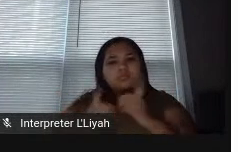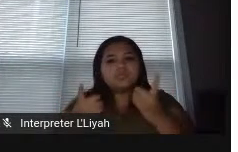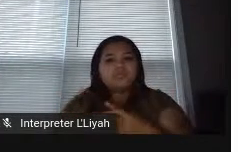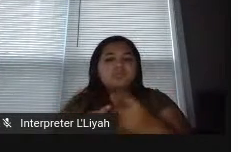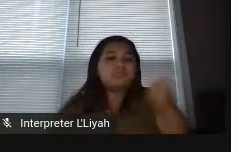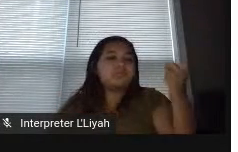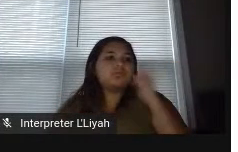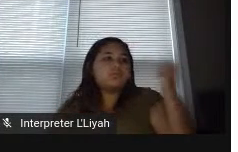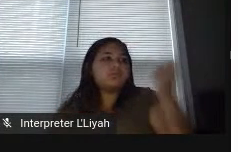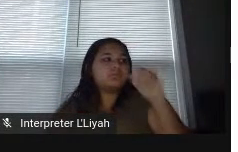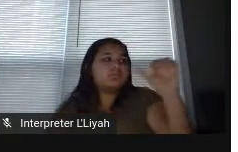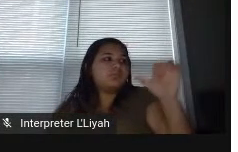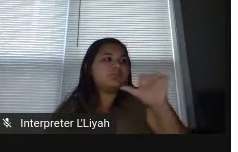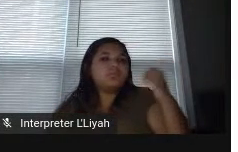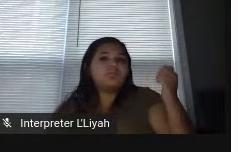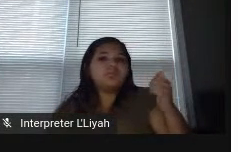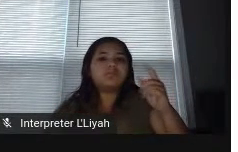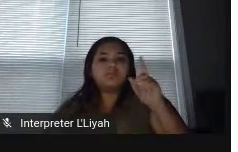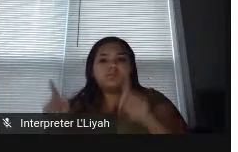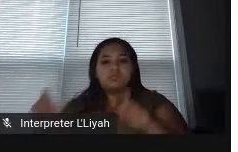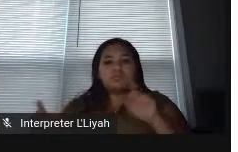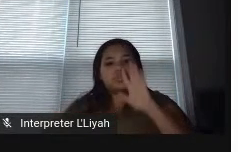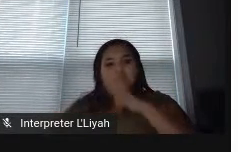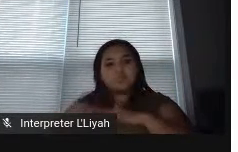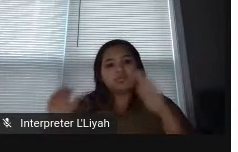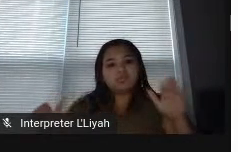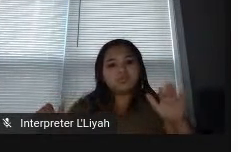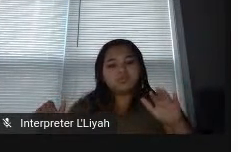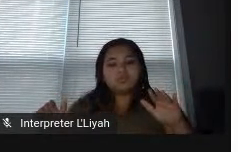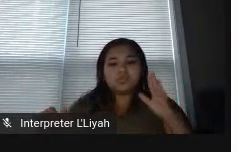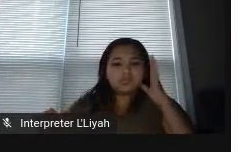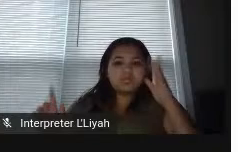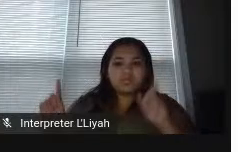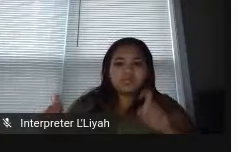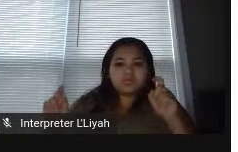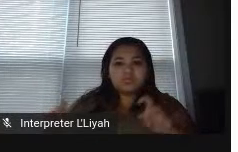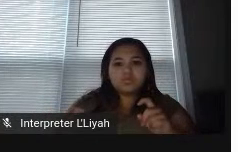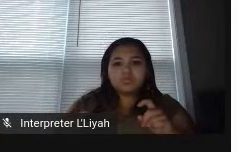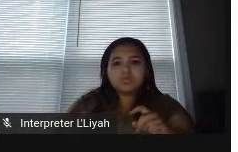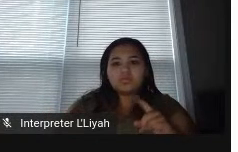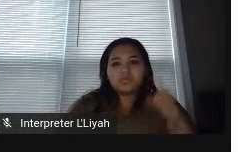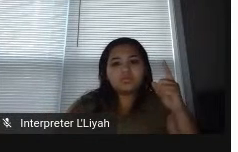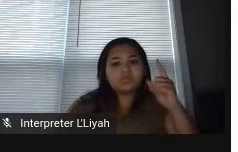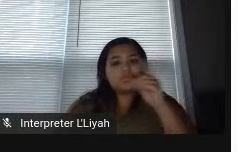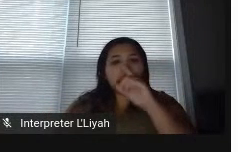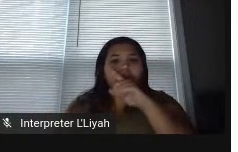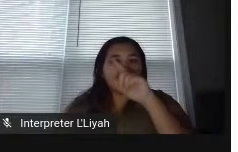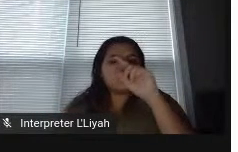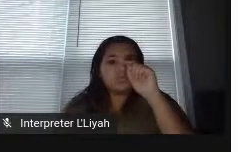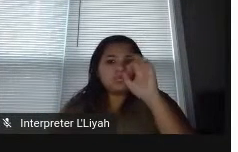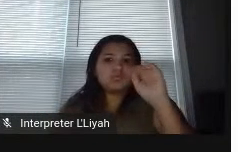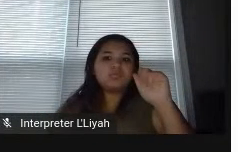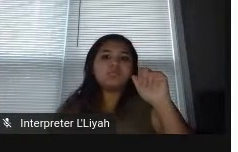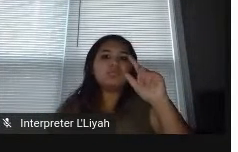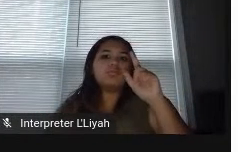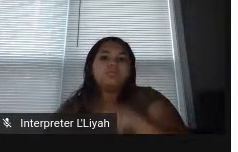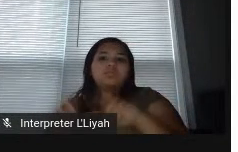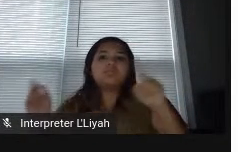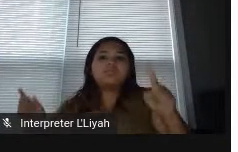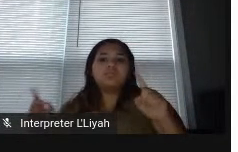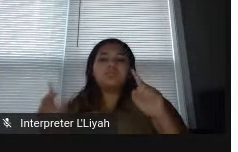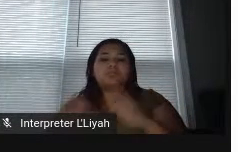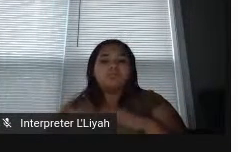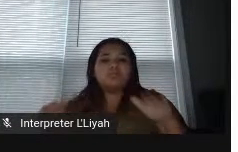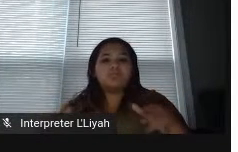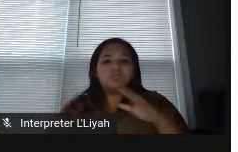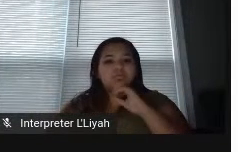going to see something else. When they test your child, they're going to test it on a totally different